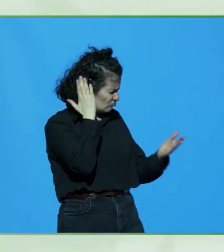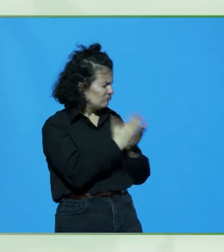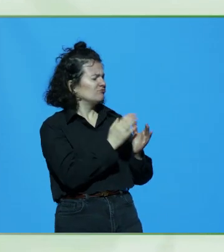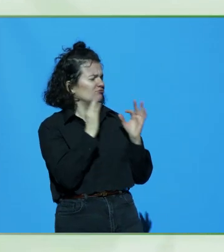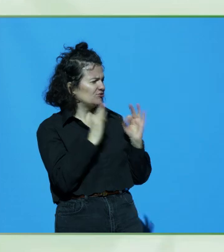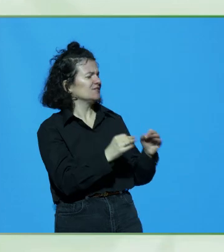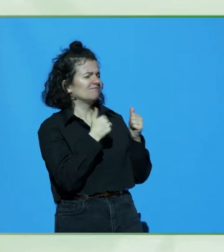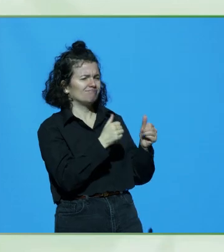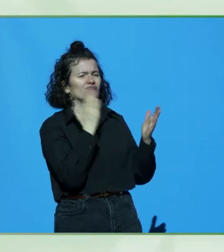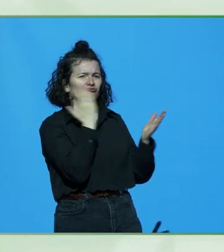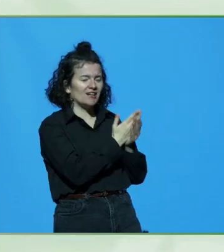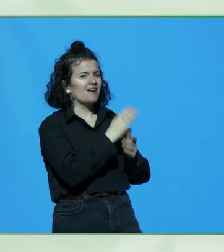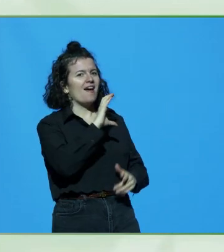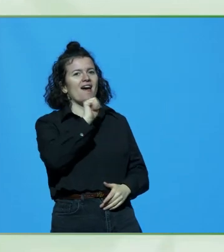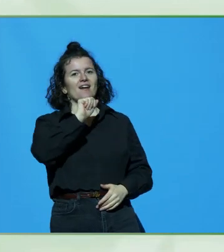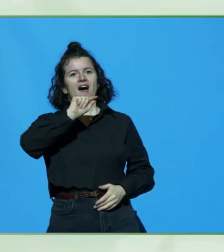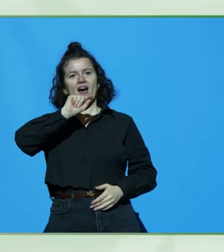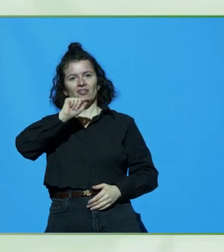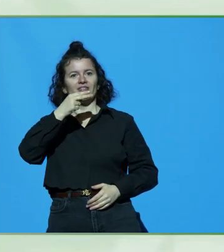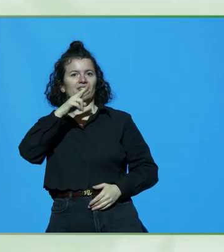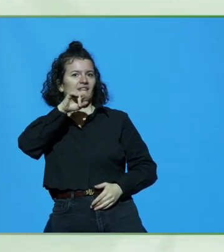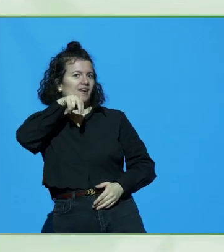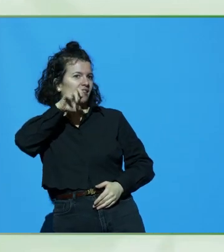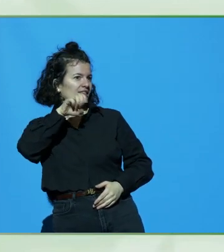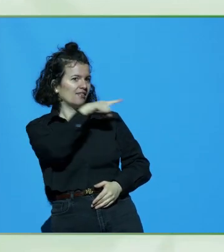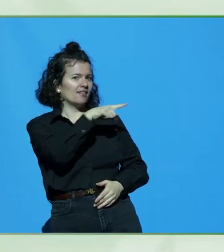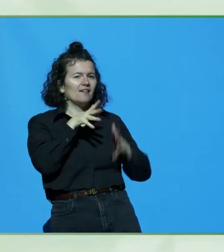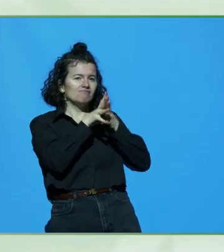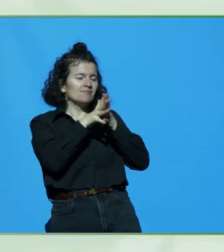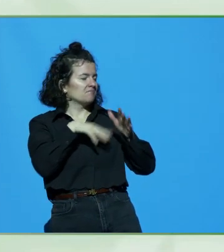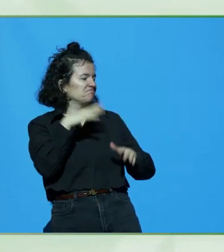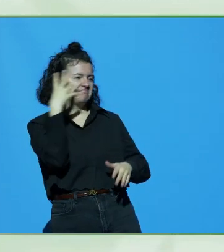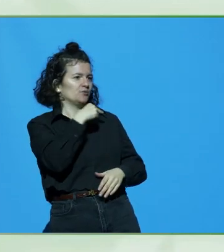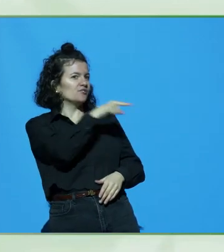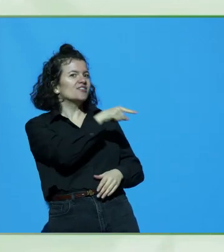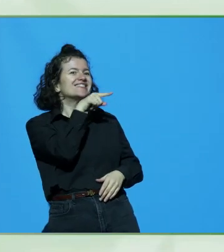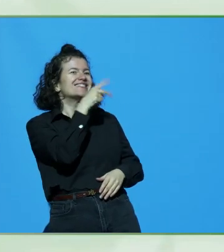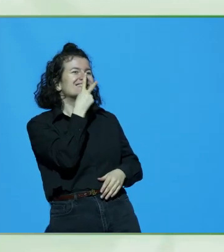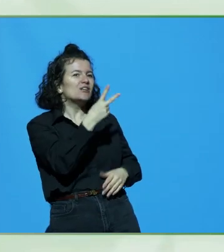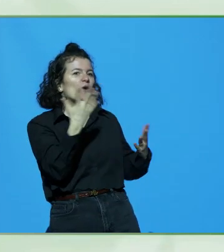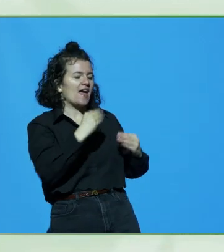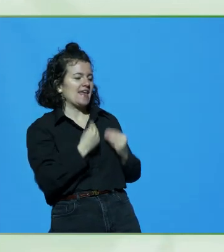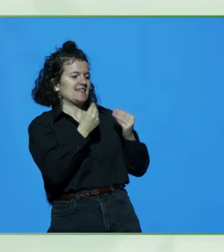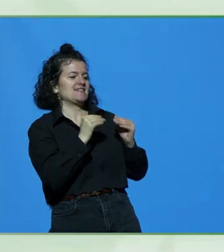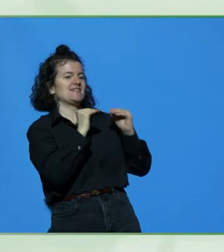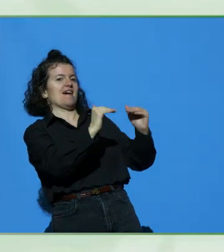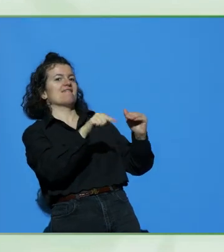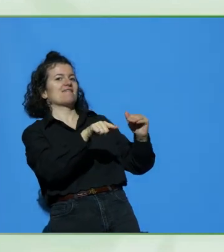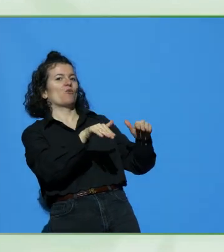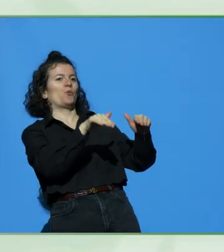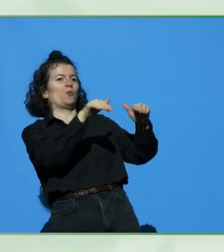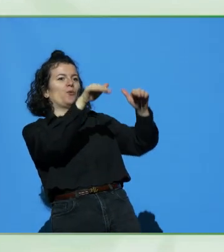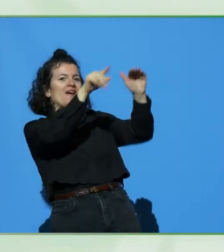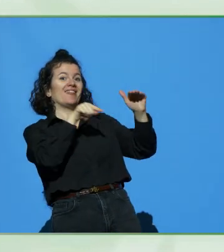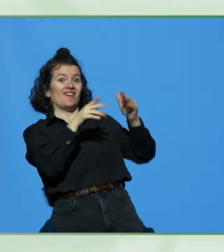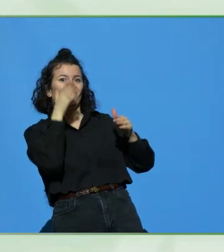I love, Katrina, your perspective. Amazing. Seeing the young generation is seeing hope for the future. That's why